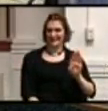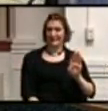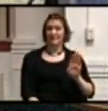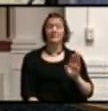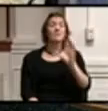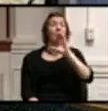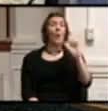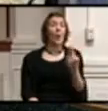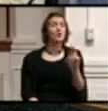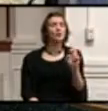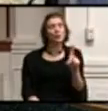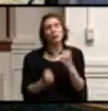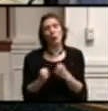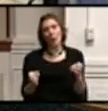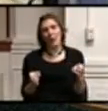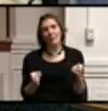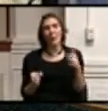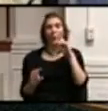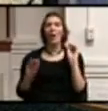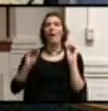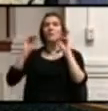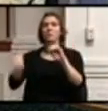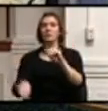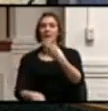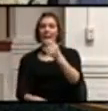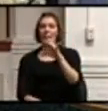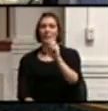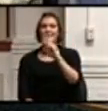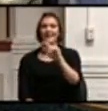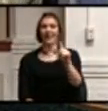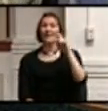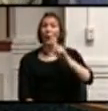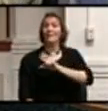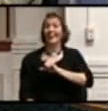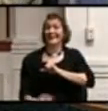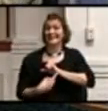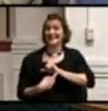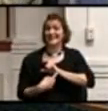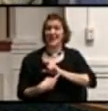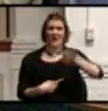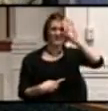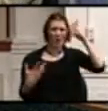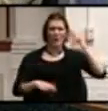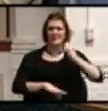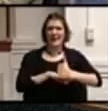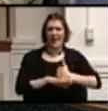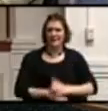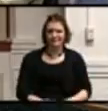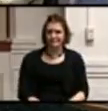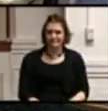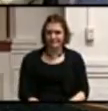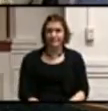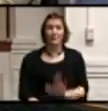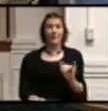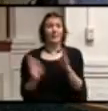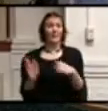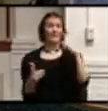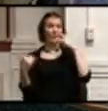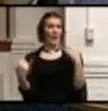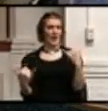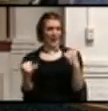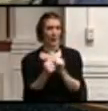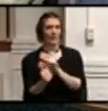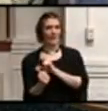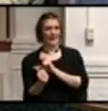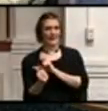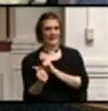used equipment atop Harris Hill. So that's the plan we're going with today for the police department. They